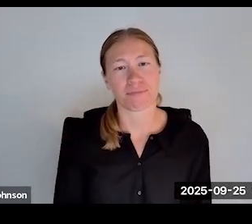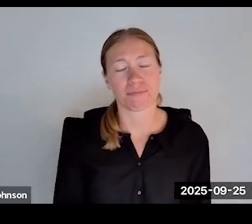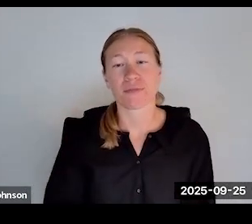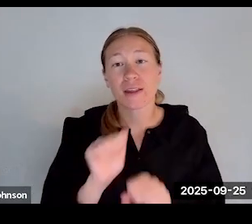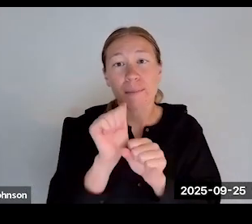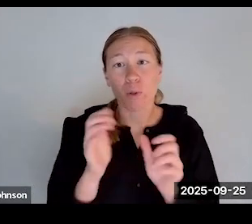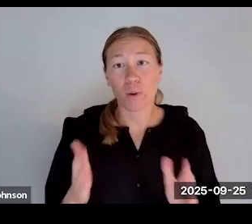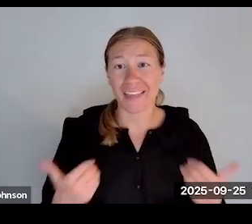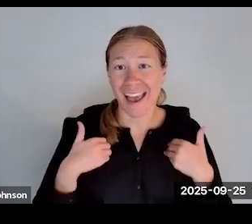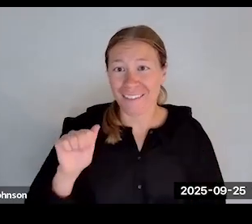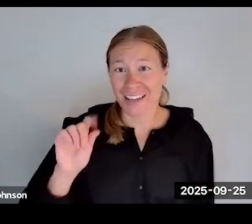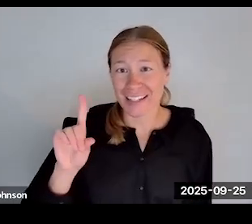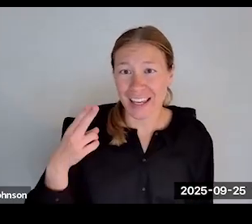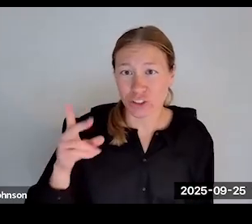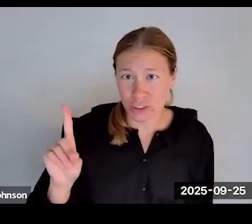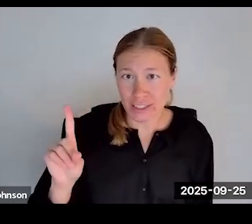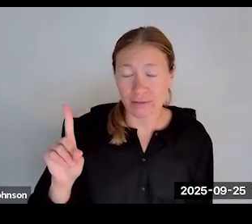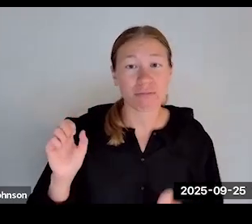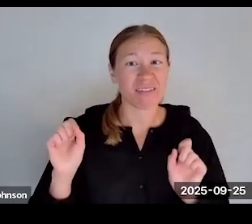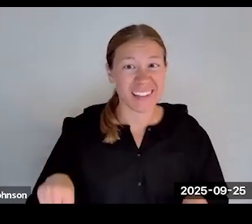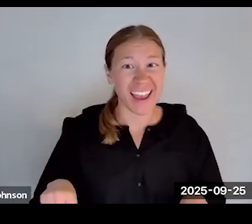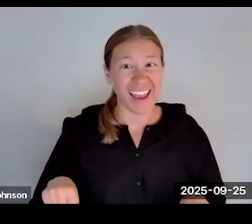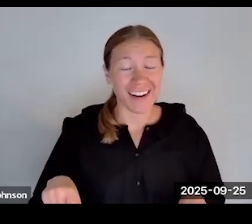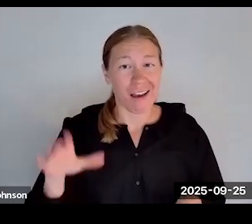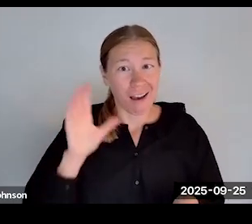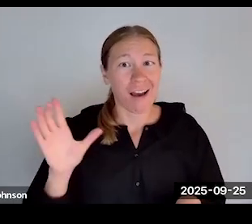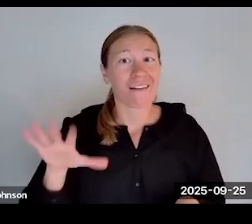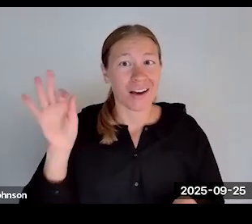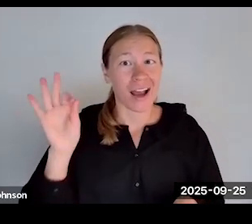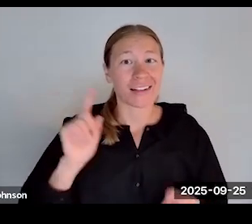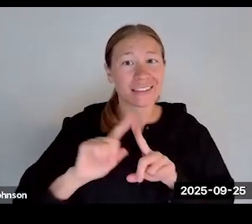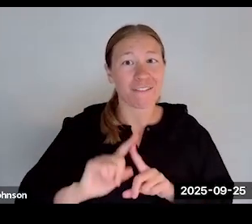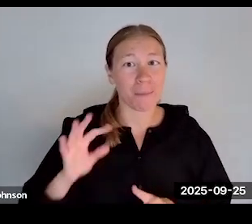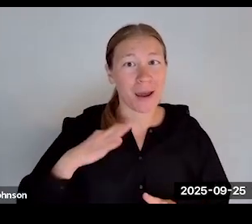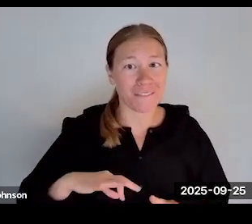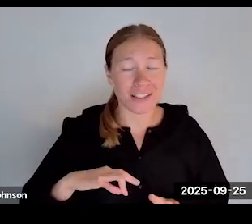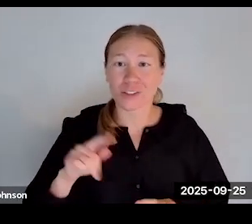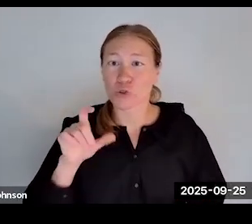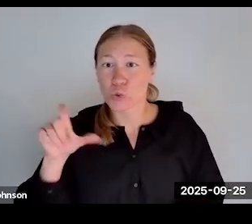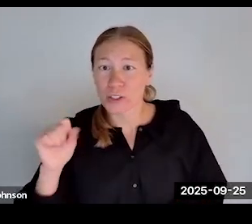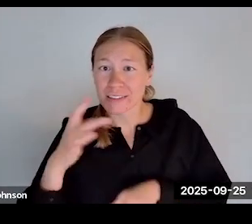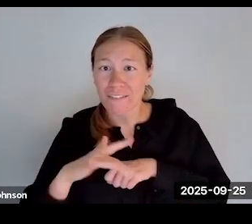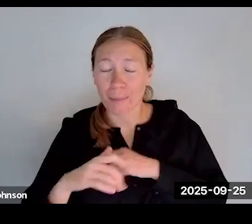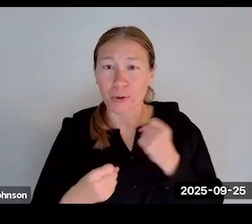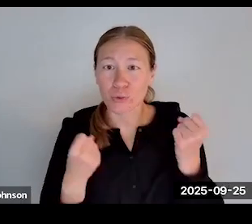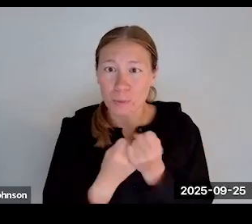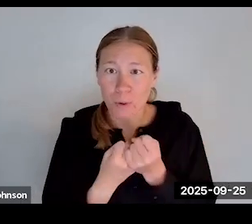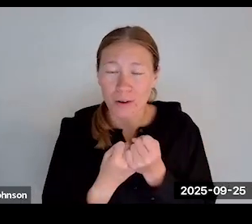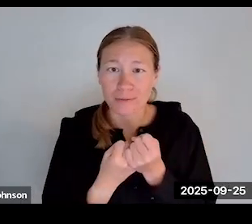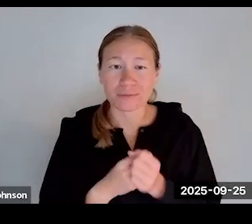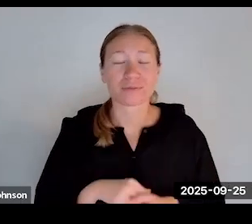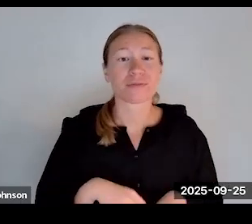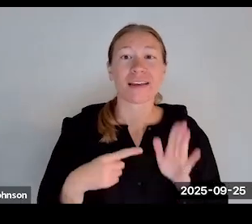Employees with ADHD can benefit from quite a wide range of tools that support organization,